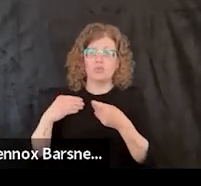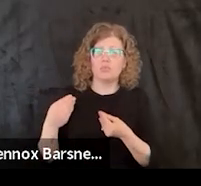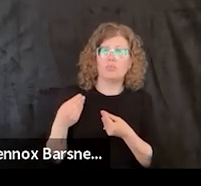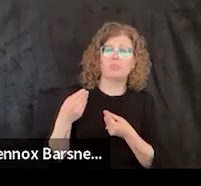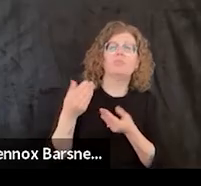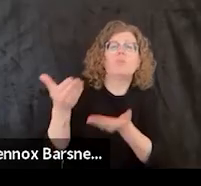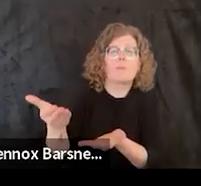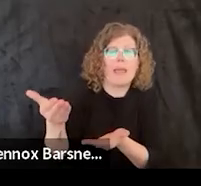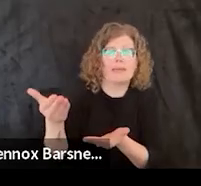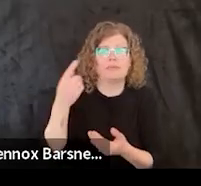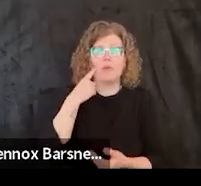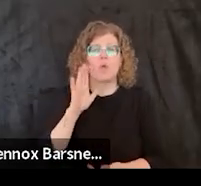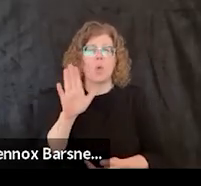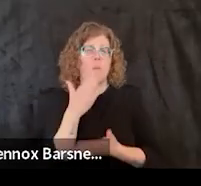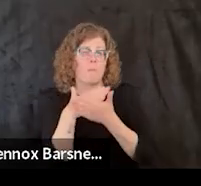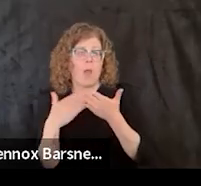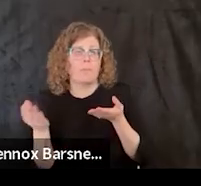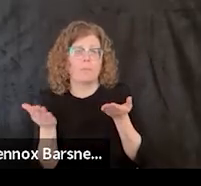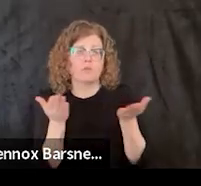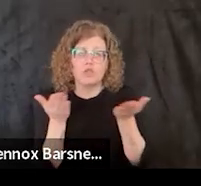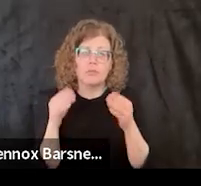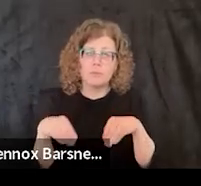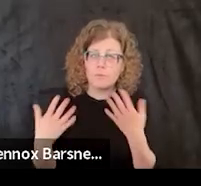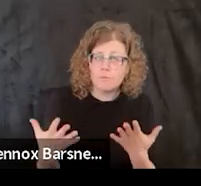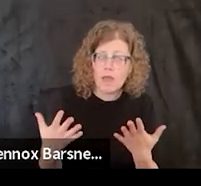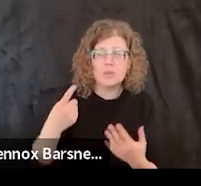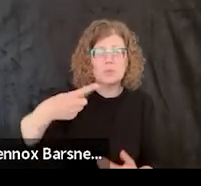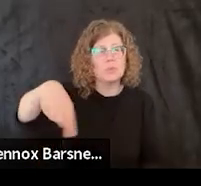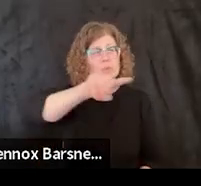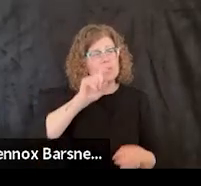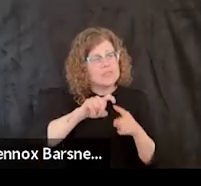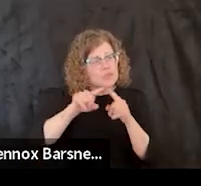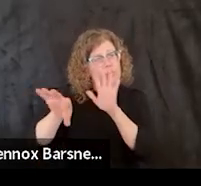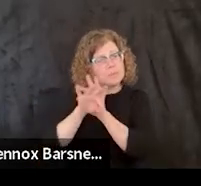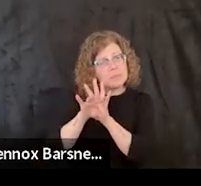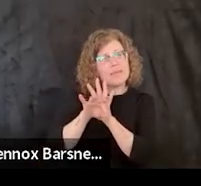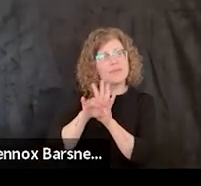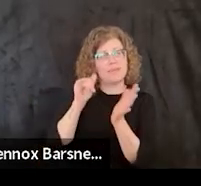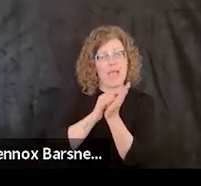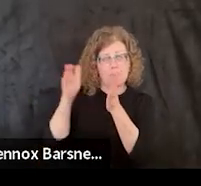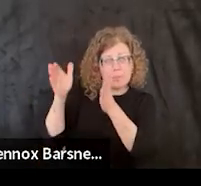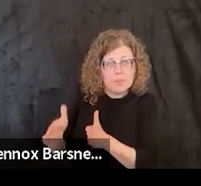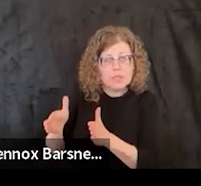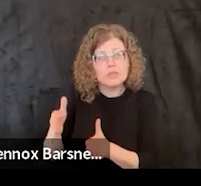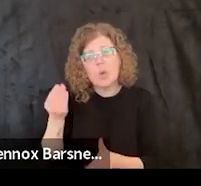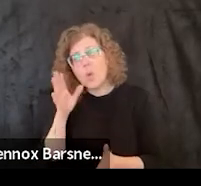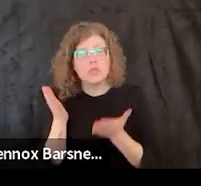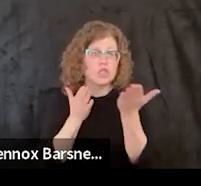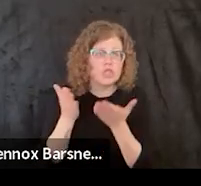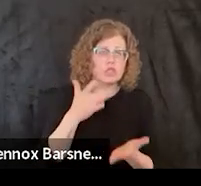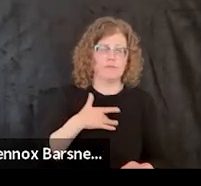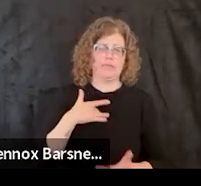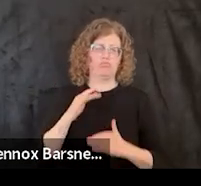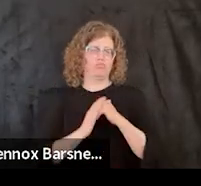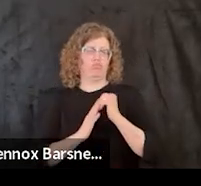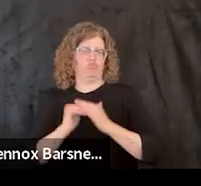is ultimately your responsibility to select the support person or service that you wish to use. We want you to